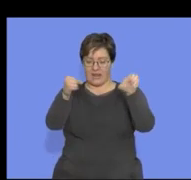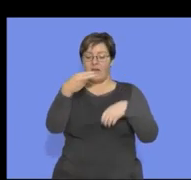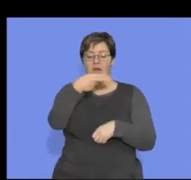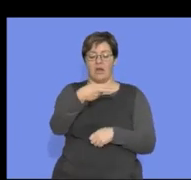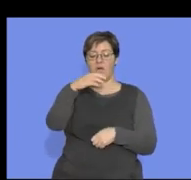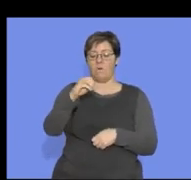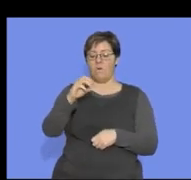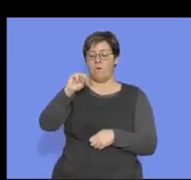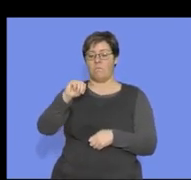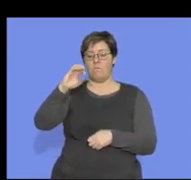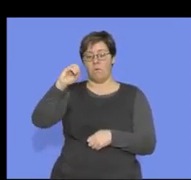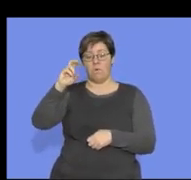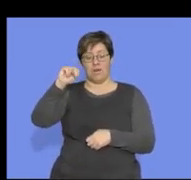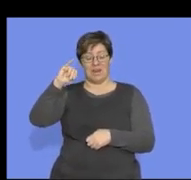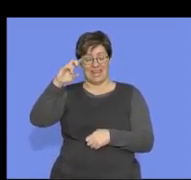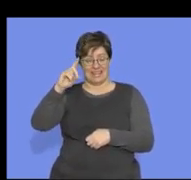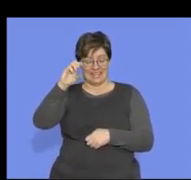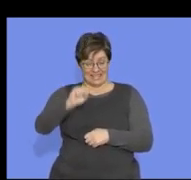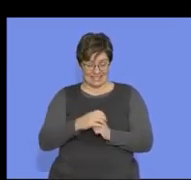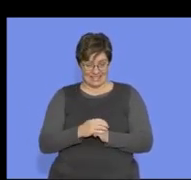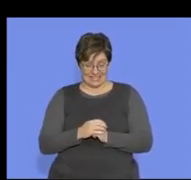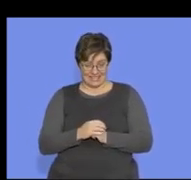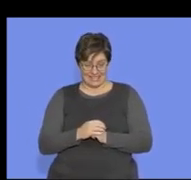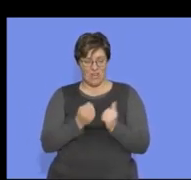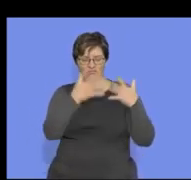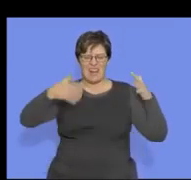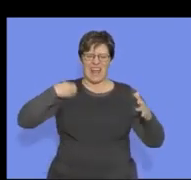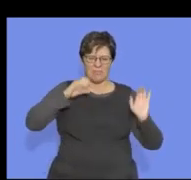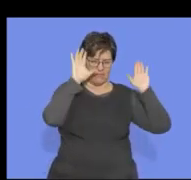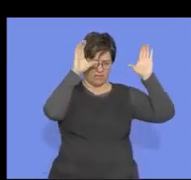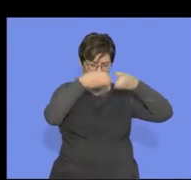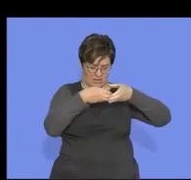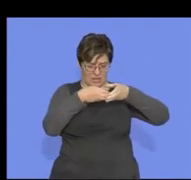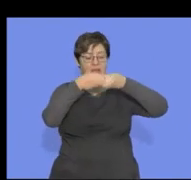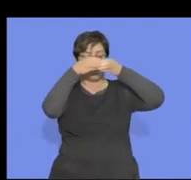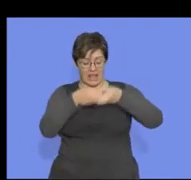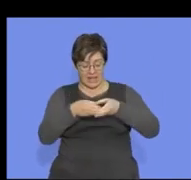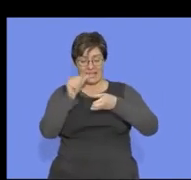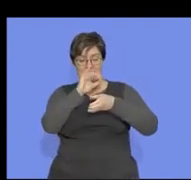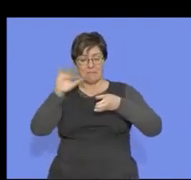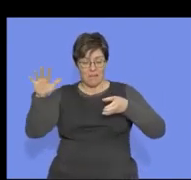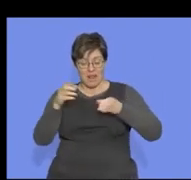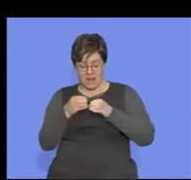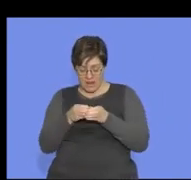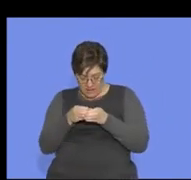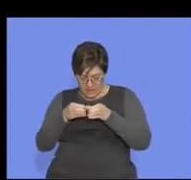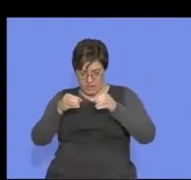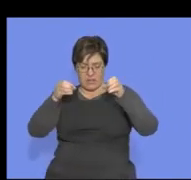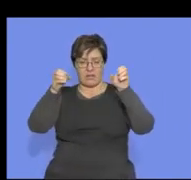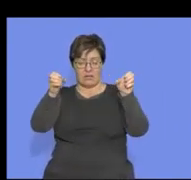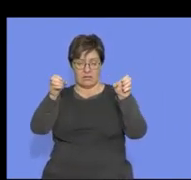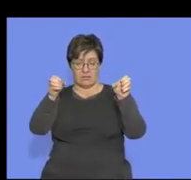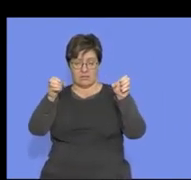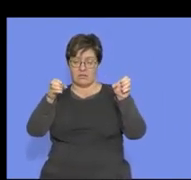hominids, all right, great apes, etc. But round about 6 million years ago, what happened?